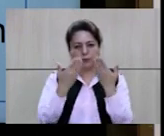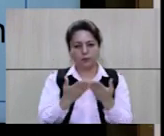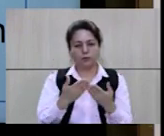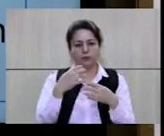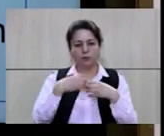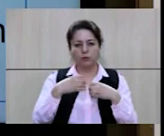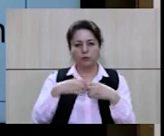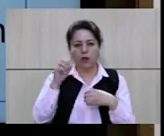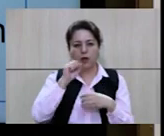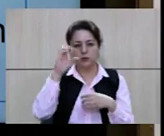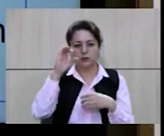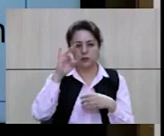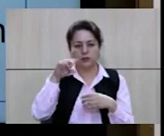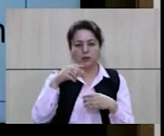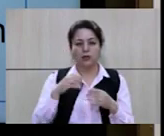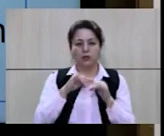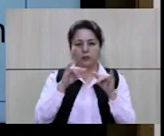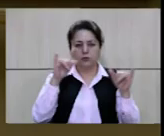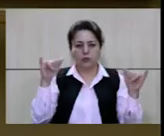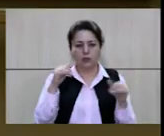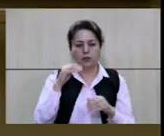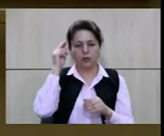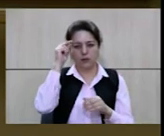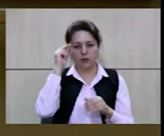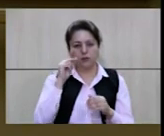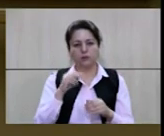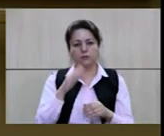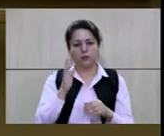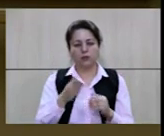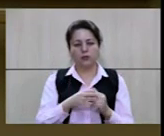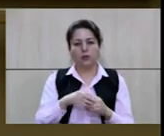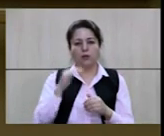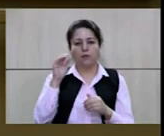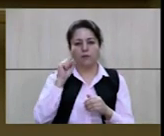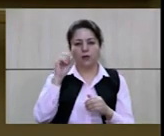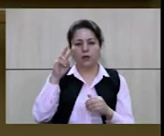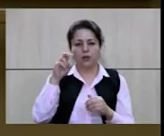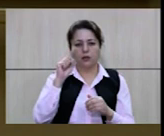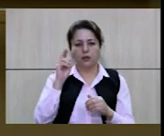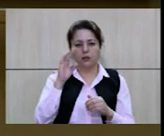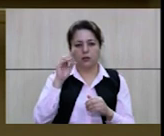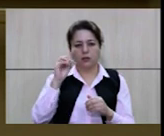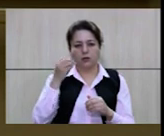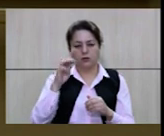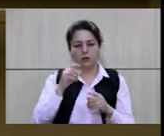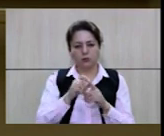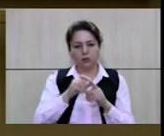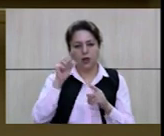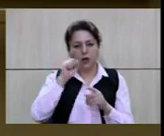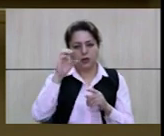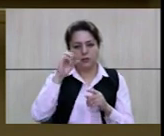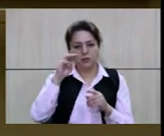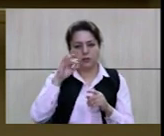rivoj topgan fan hisoblanadi. Demak, falakiyot so'zi bugun astronomiya deb ishlatiladi.